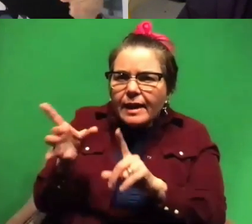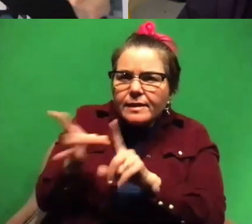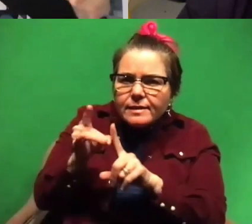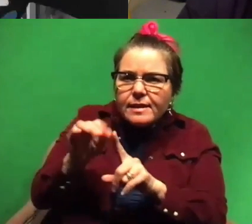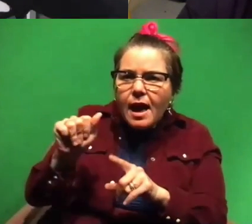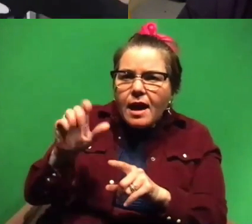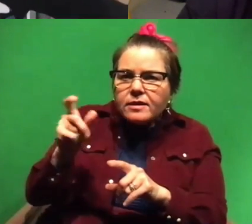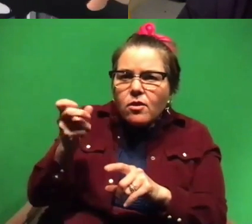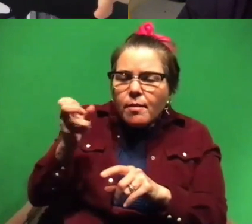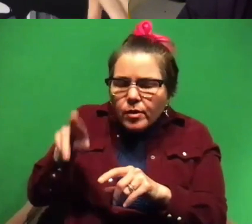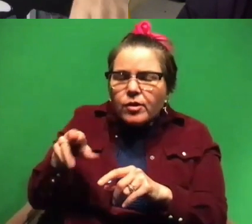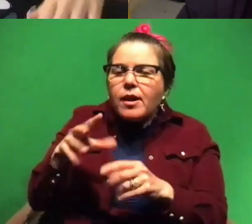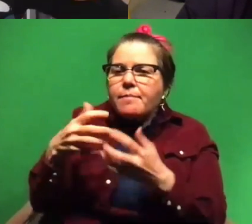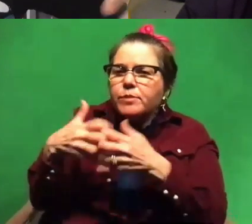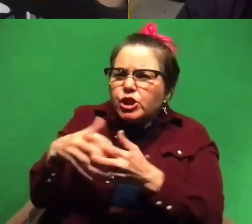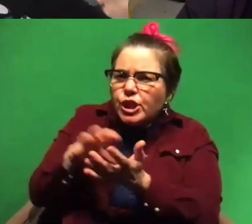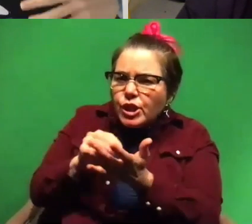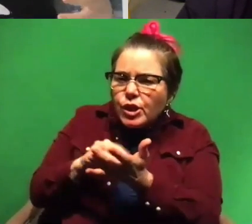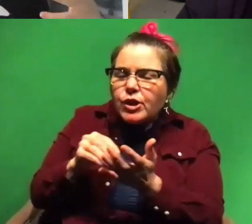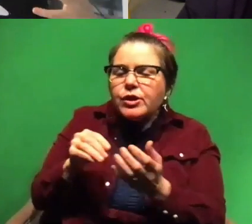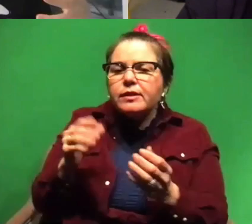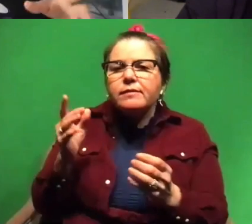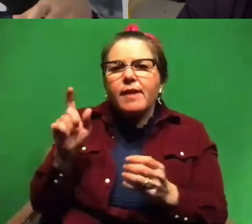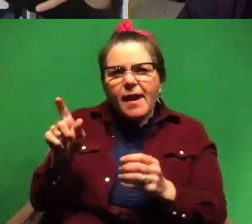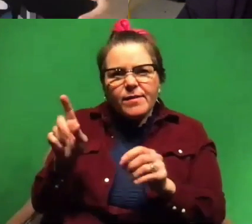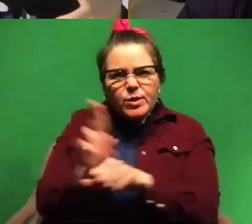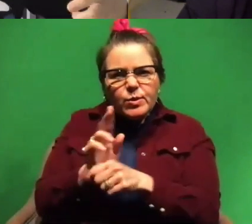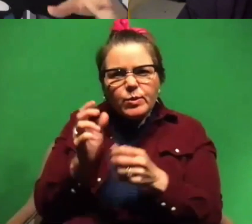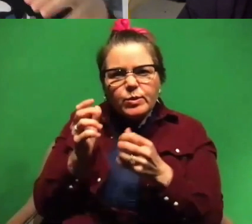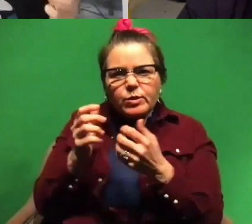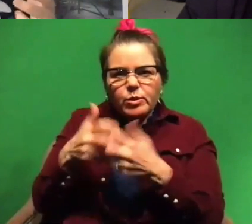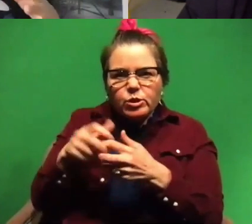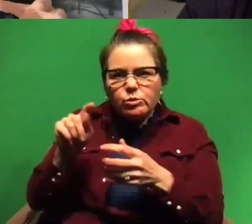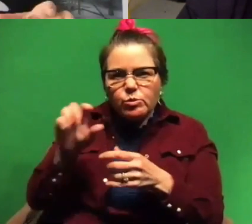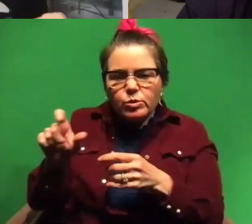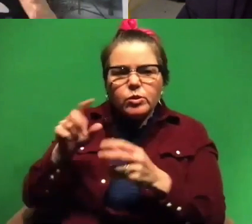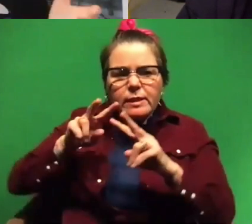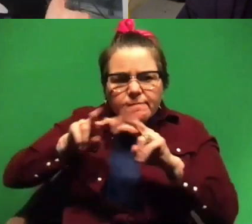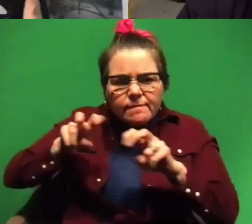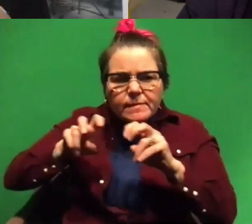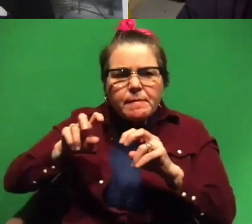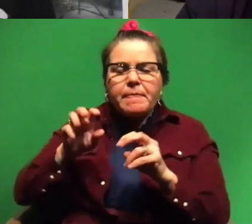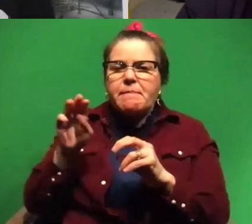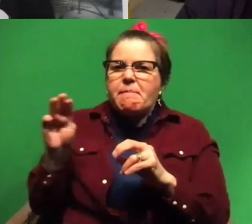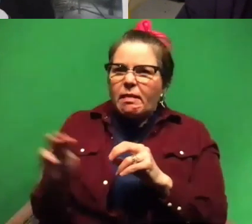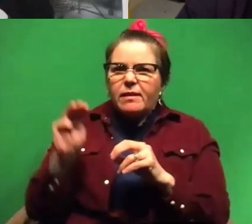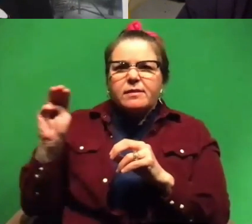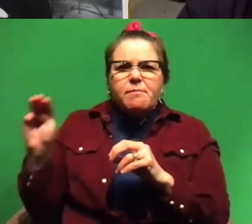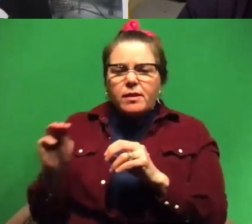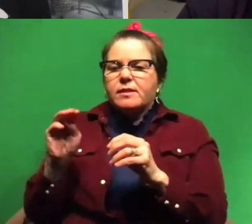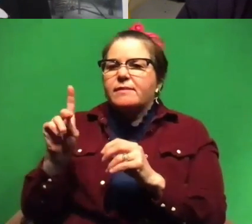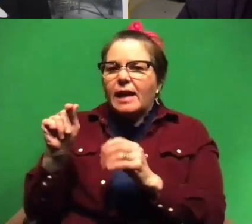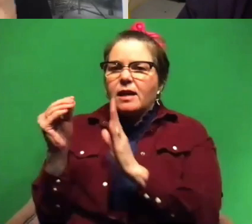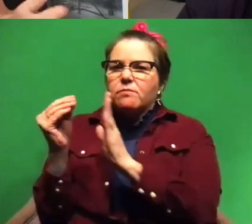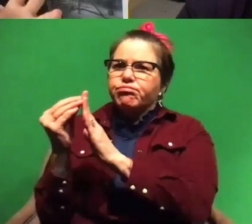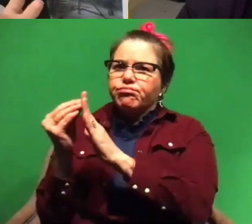and machine learning, because we need to use machine learning tools to analyze the millions of data points that come from these tags.